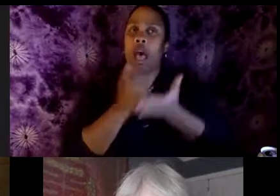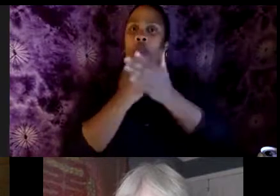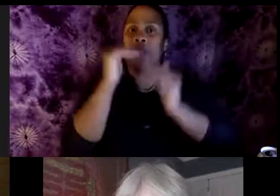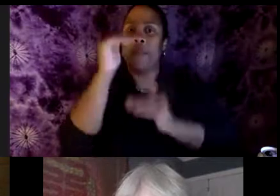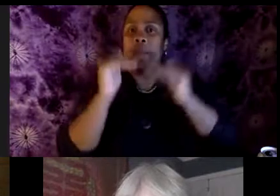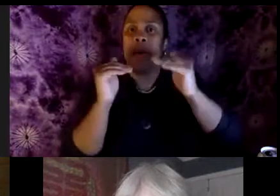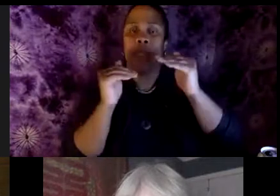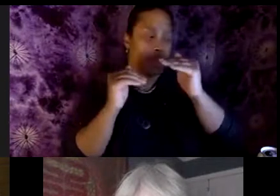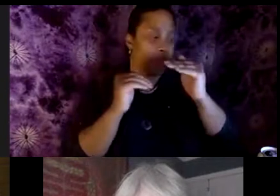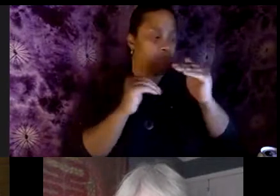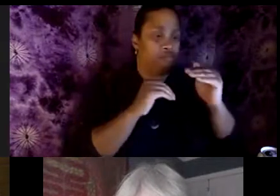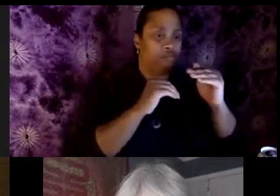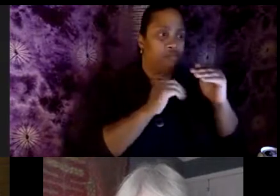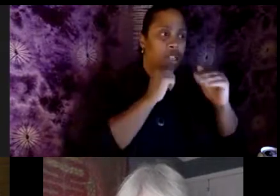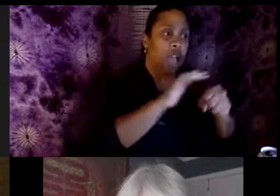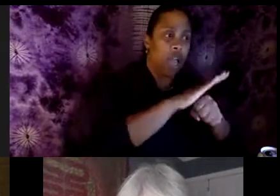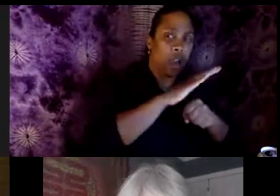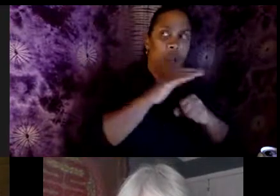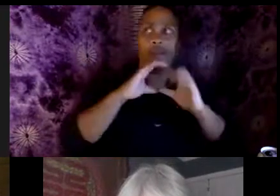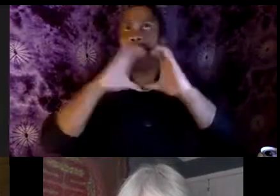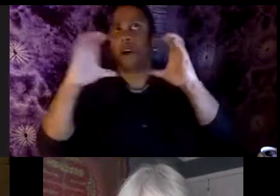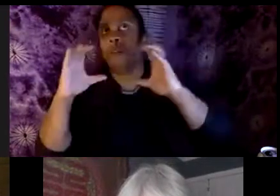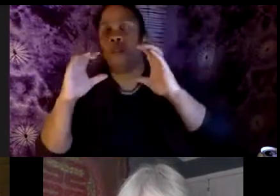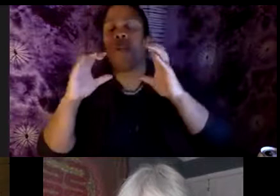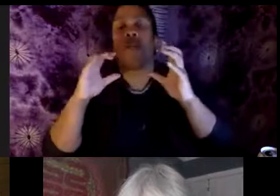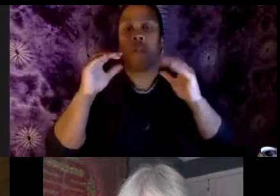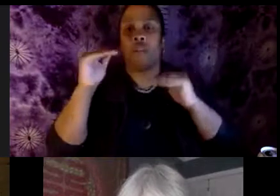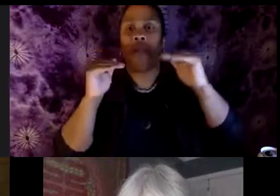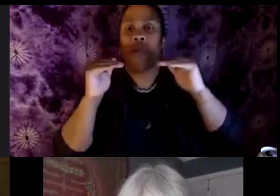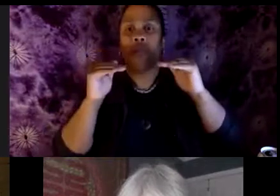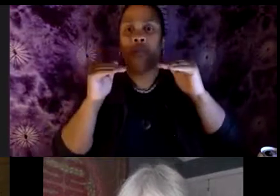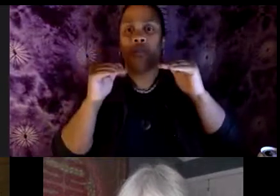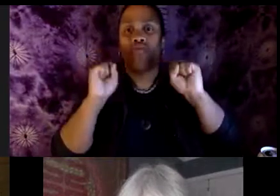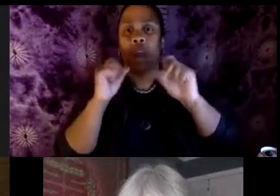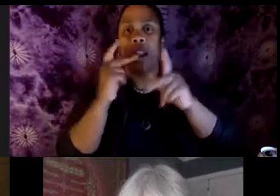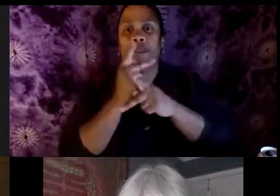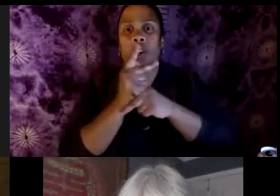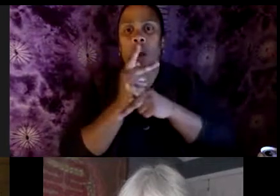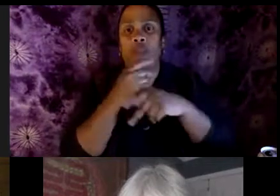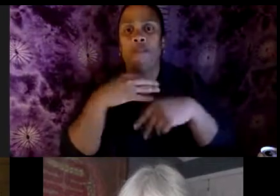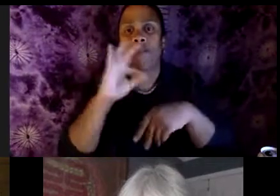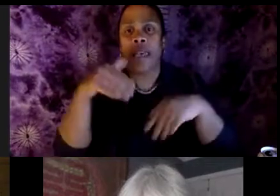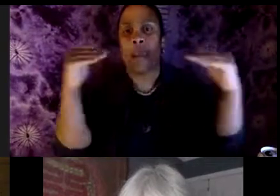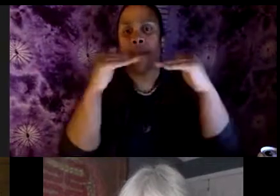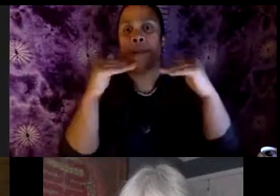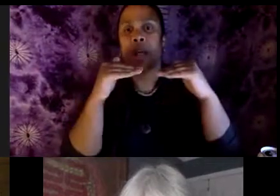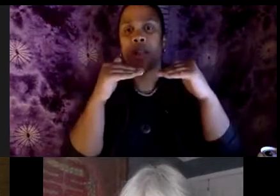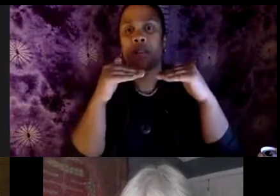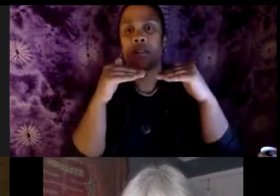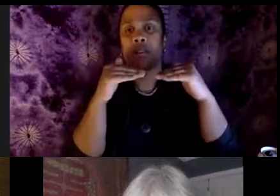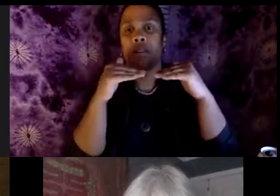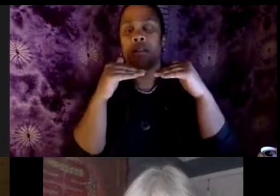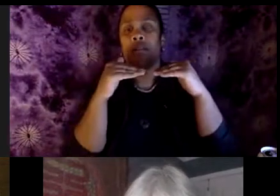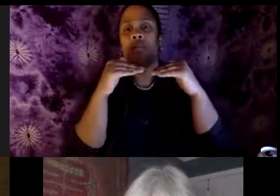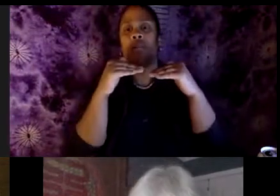out if it's underactive or if it's overactive, and trying to get the balance to balance that out so that you're